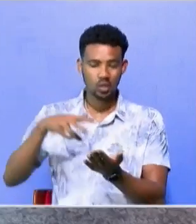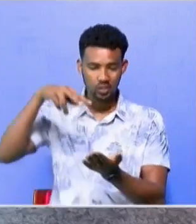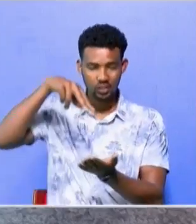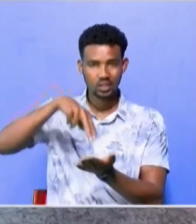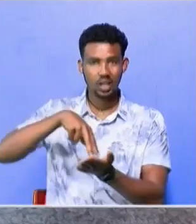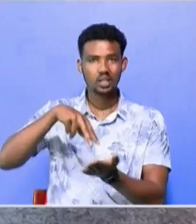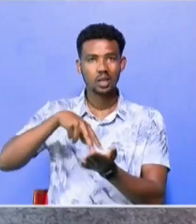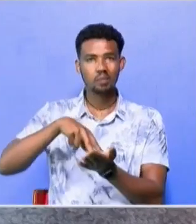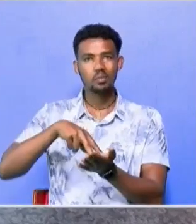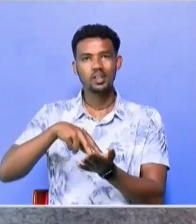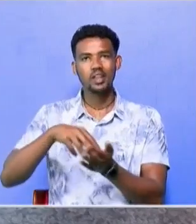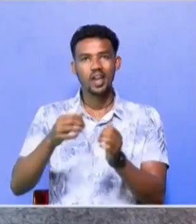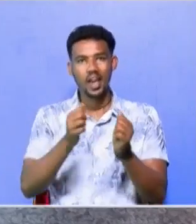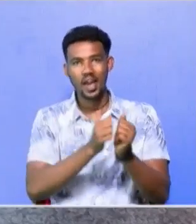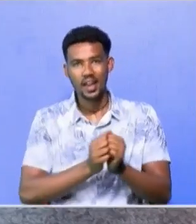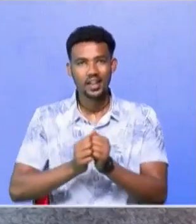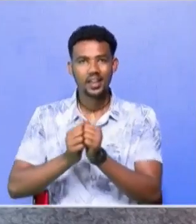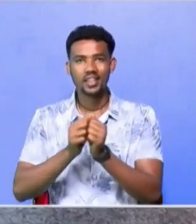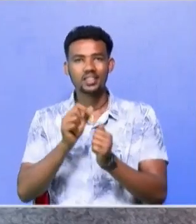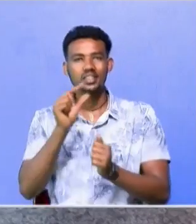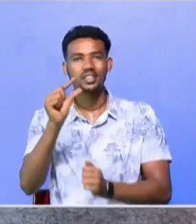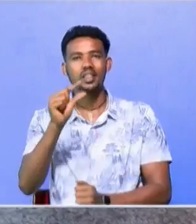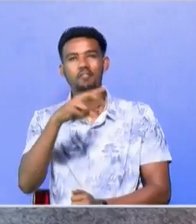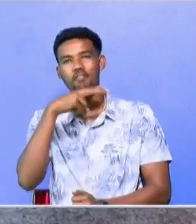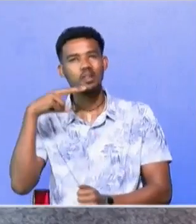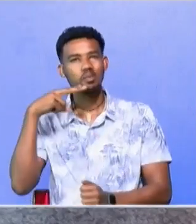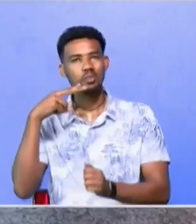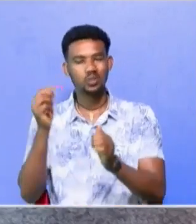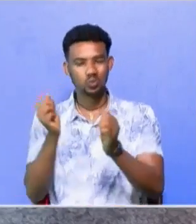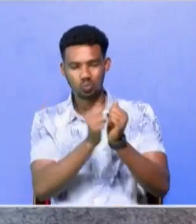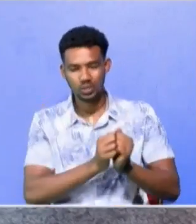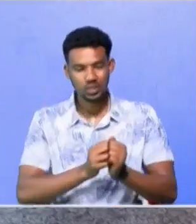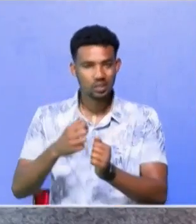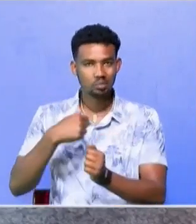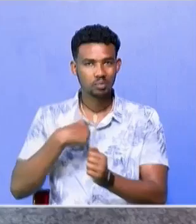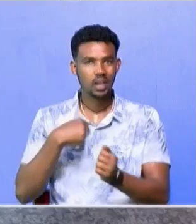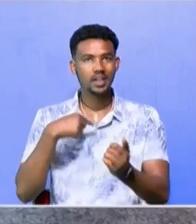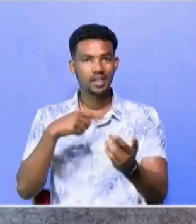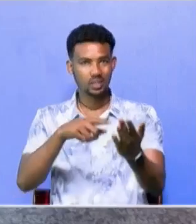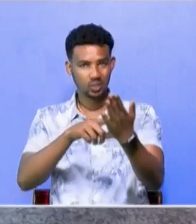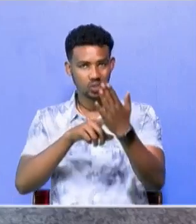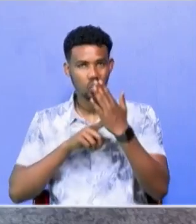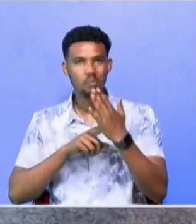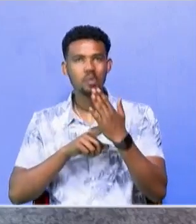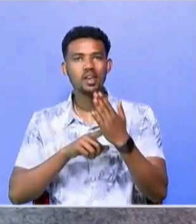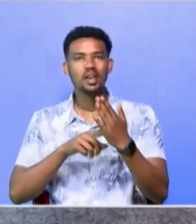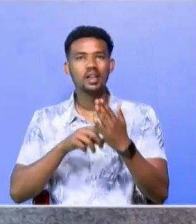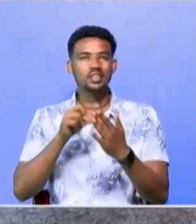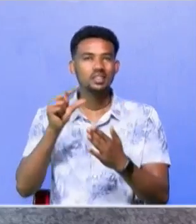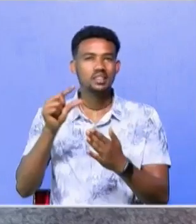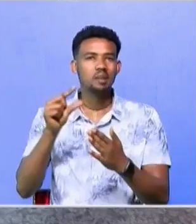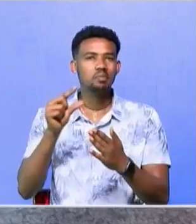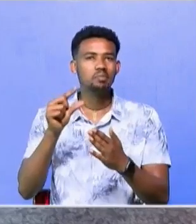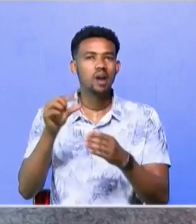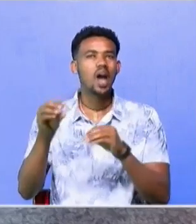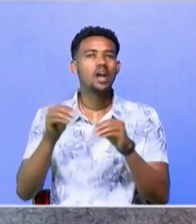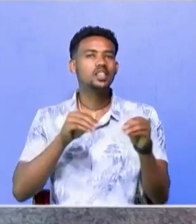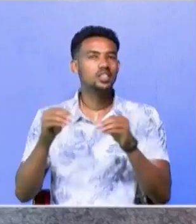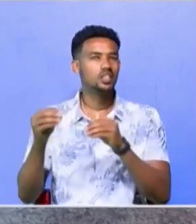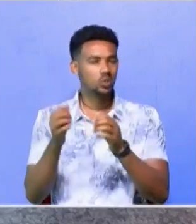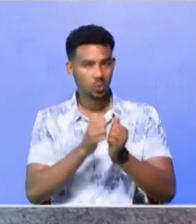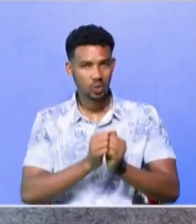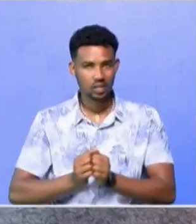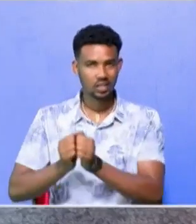and practice some verbs with me. And you will show me some actions together. Okay,